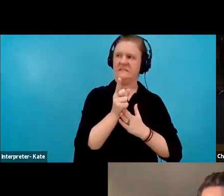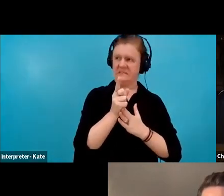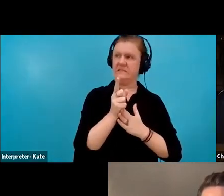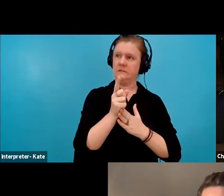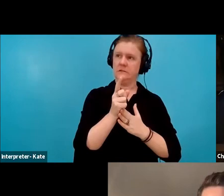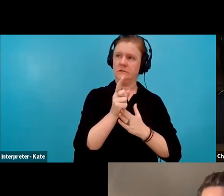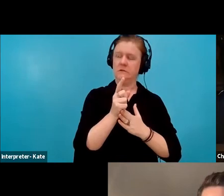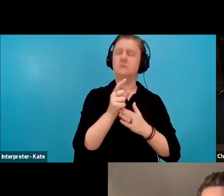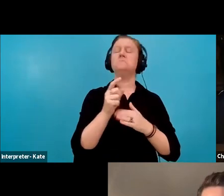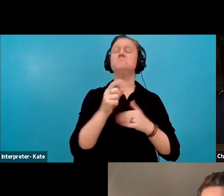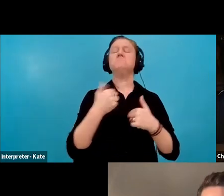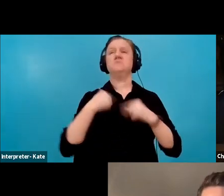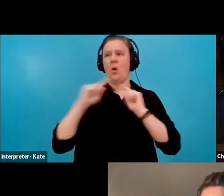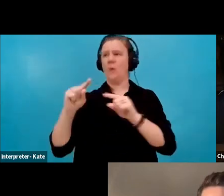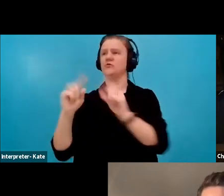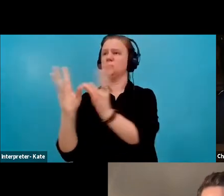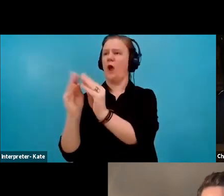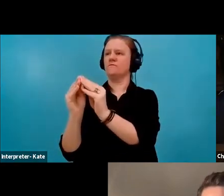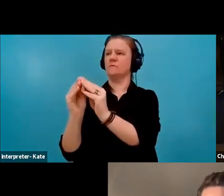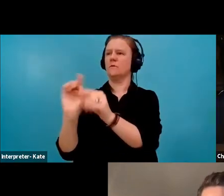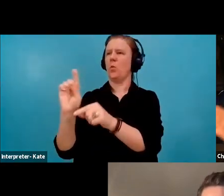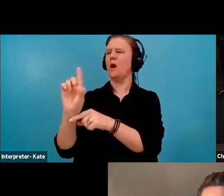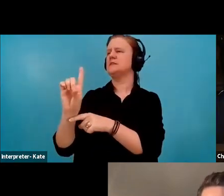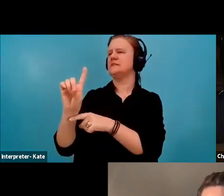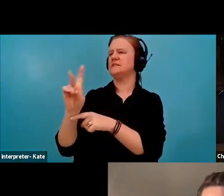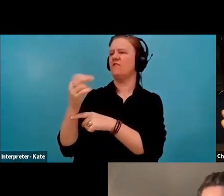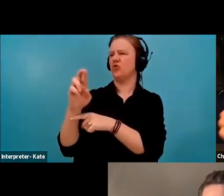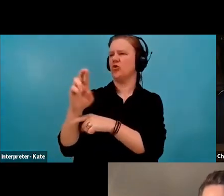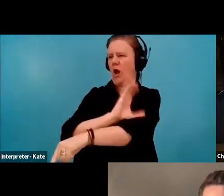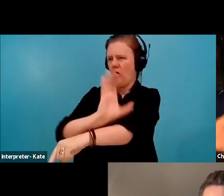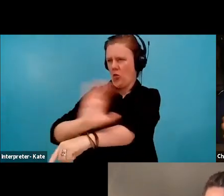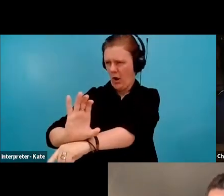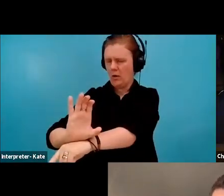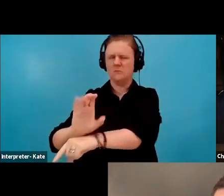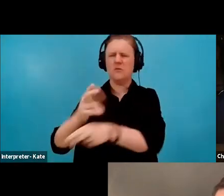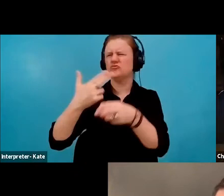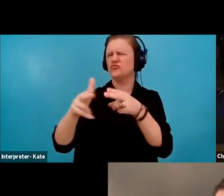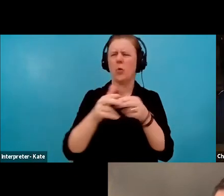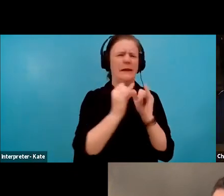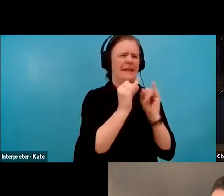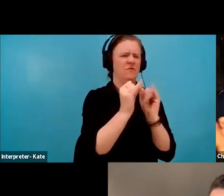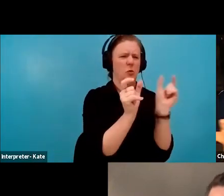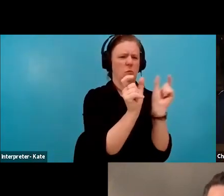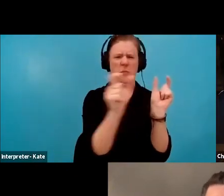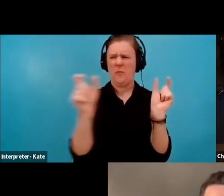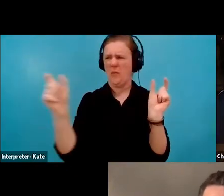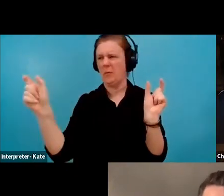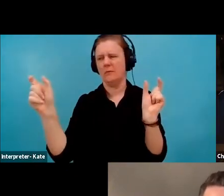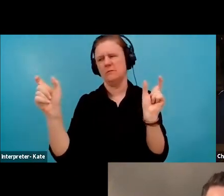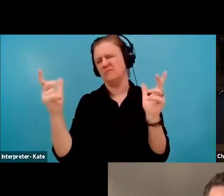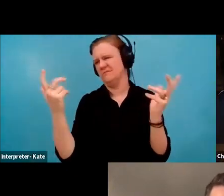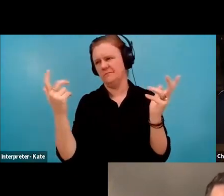I showed the film and it was a rough cut. You know, it was just, it was basically pieces of interviews stuck together based on